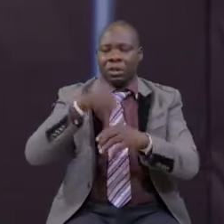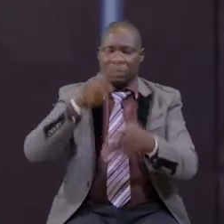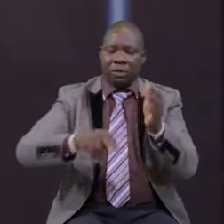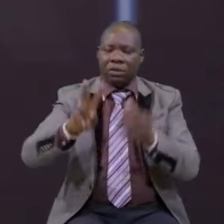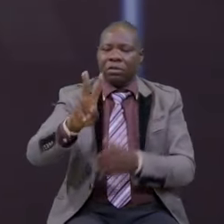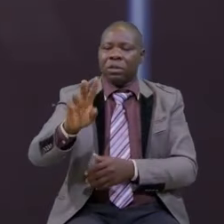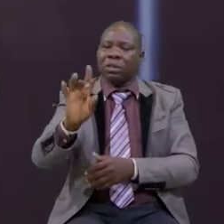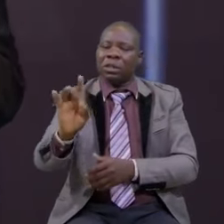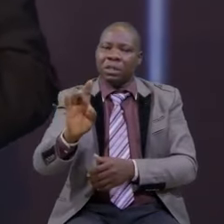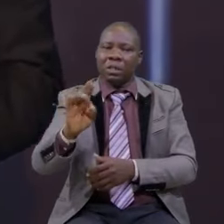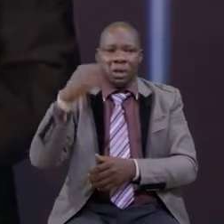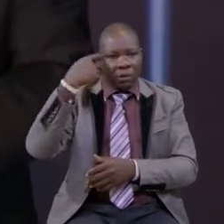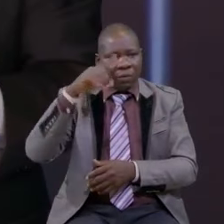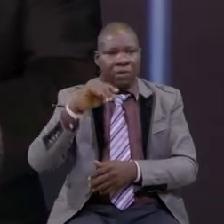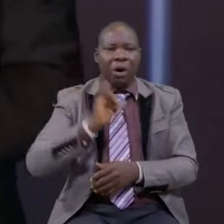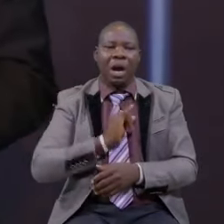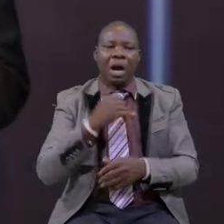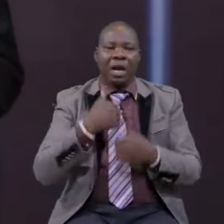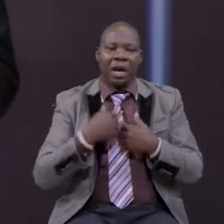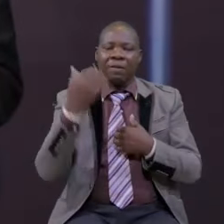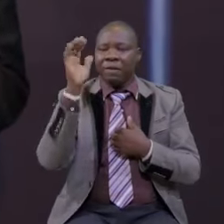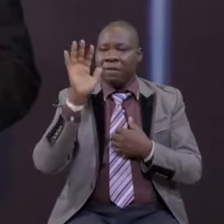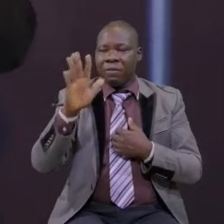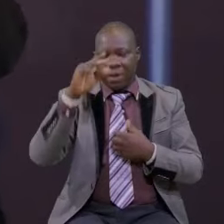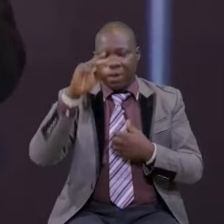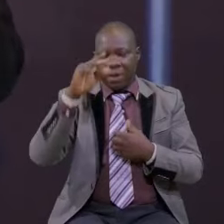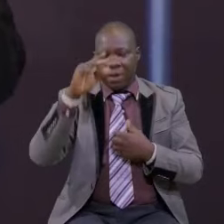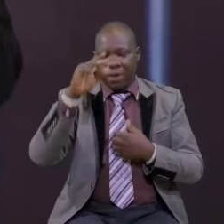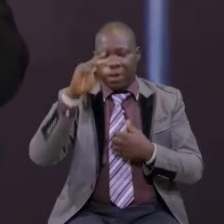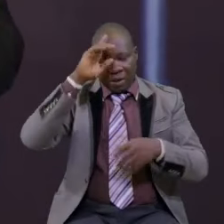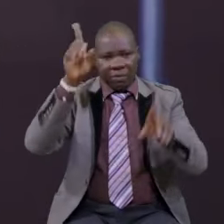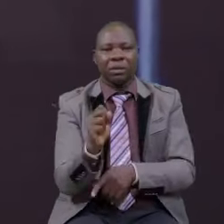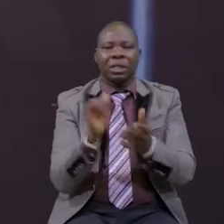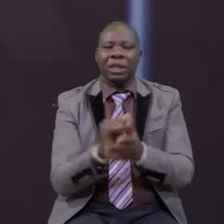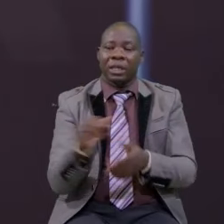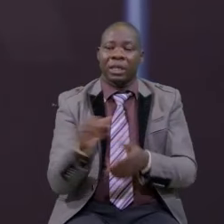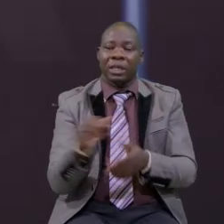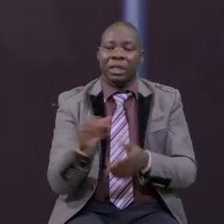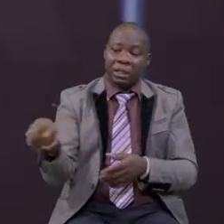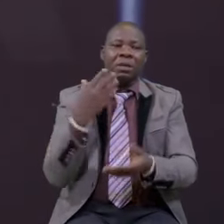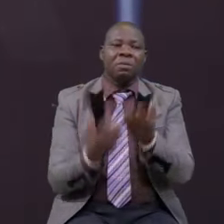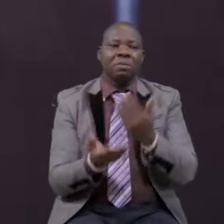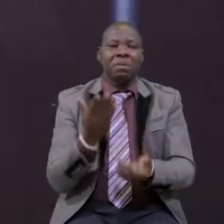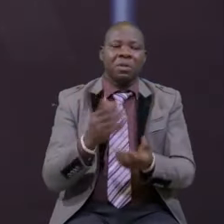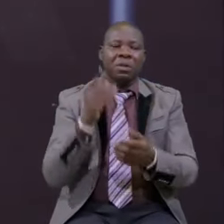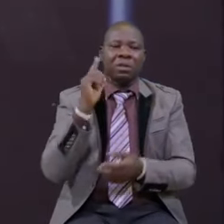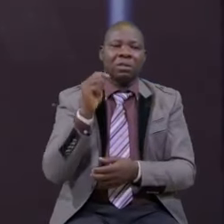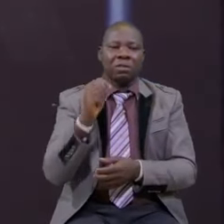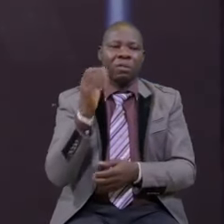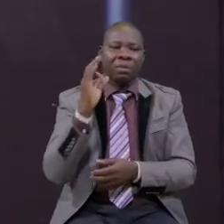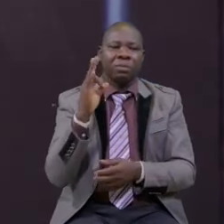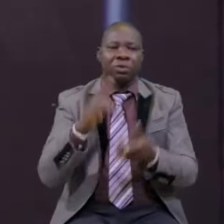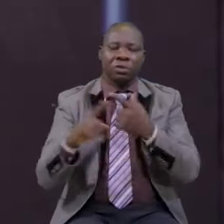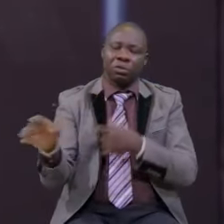Verse 28, it says, for I have 5 brethren, that he may testify unto